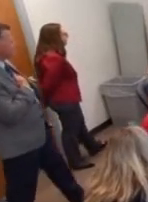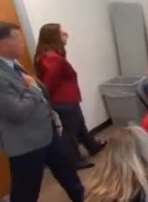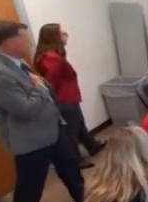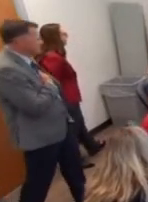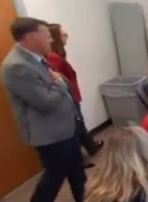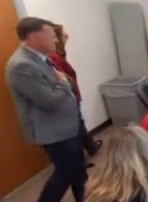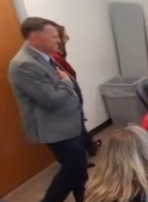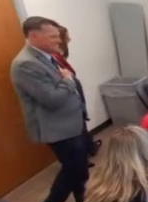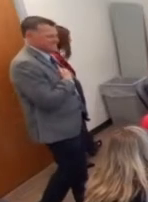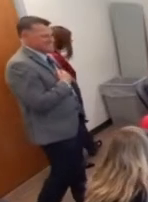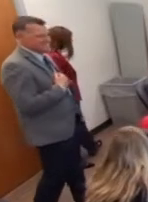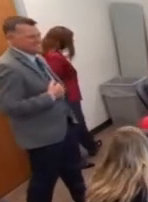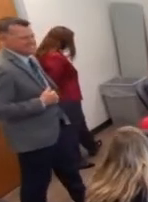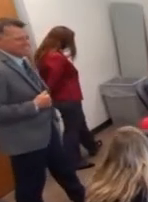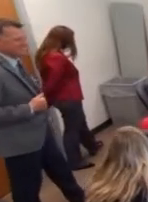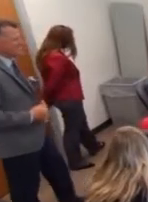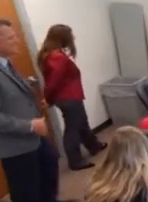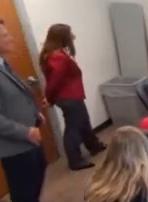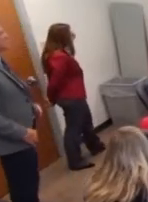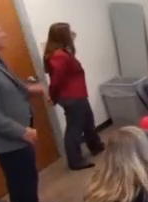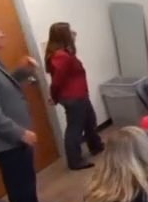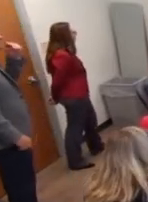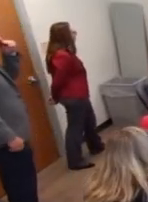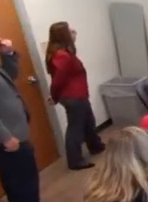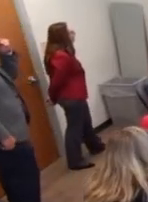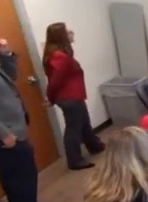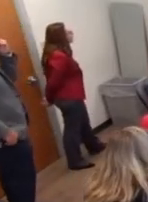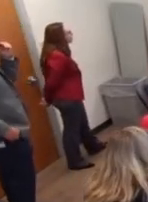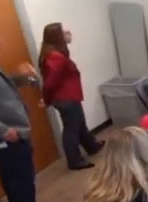great work too the university